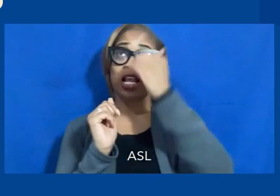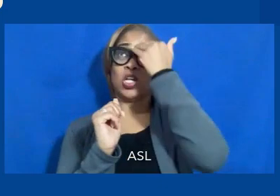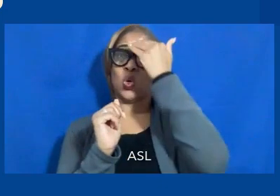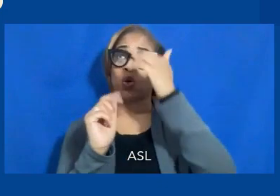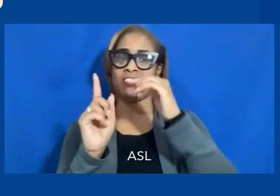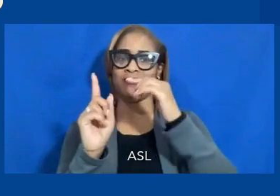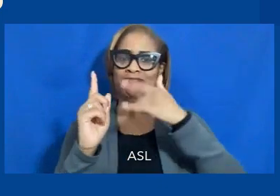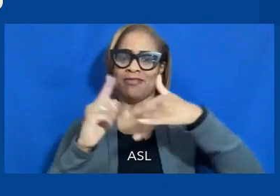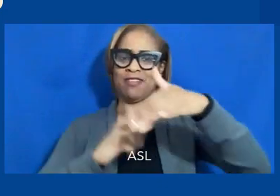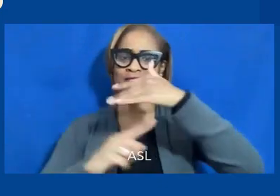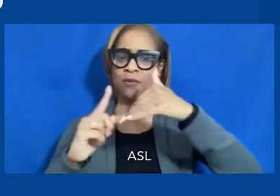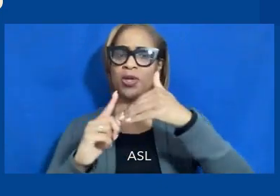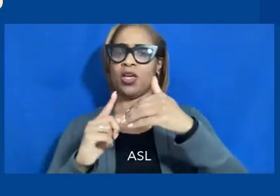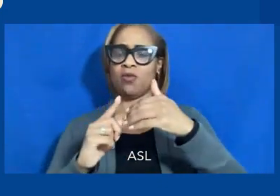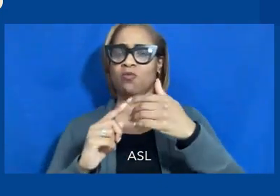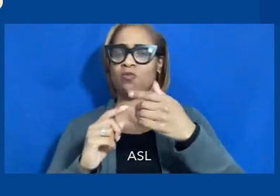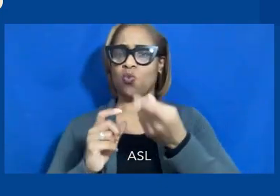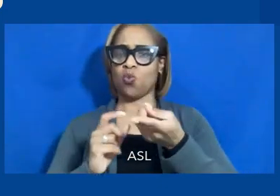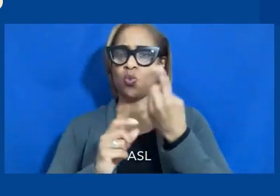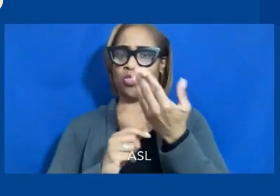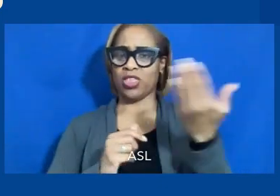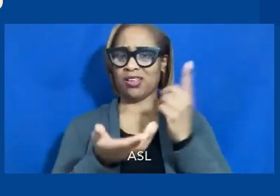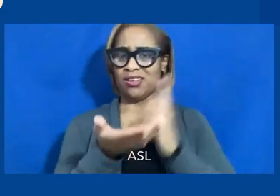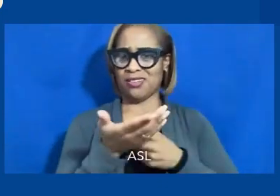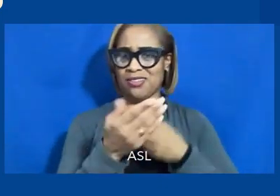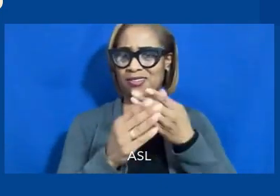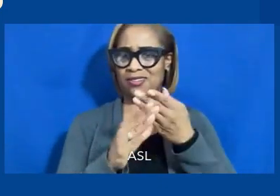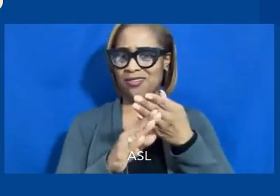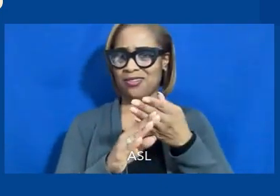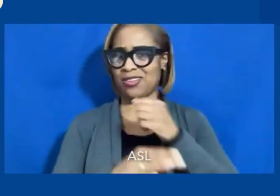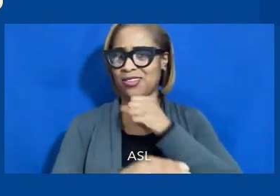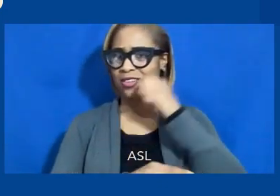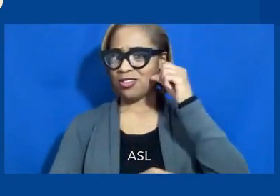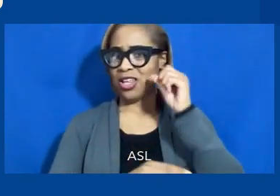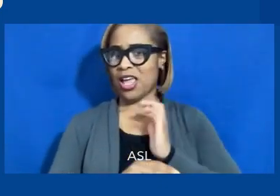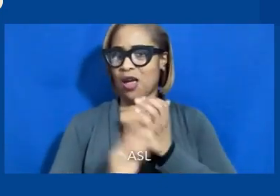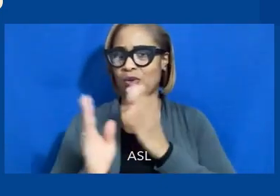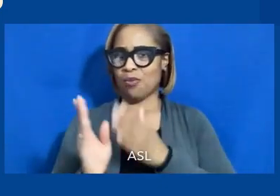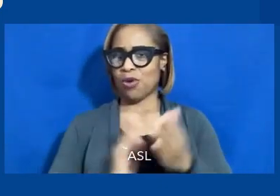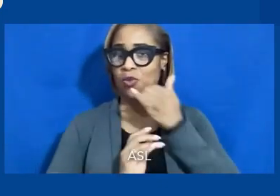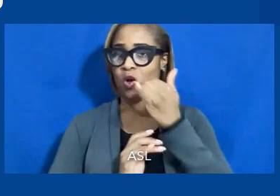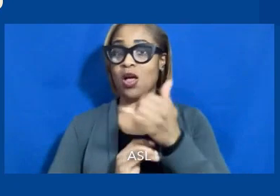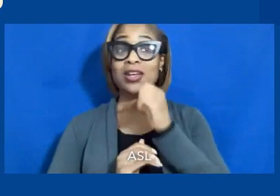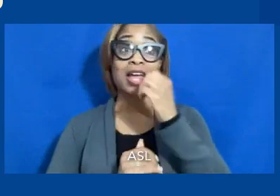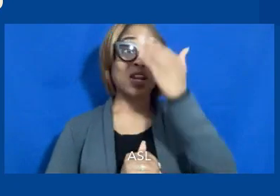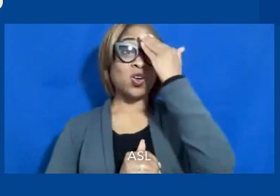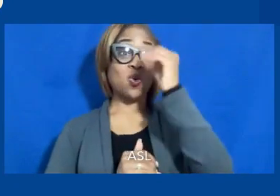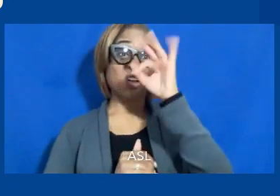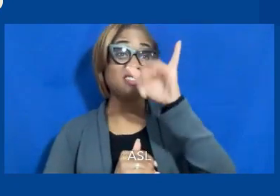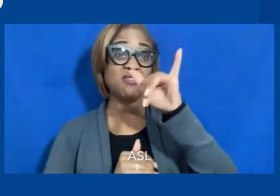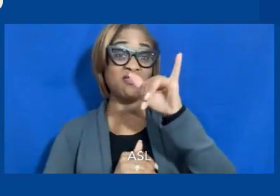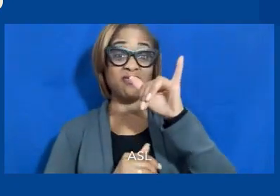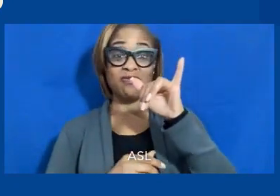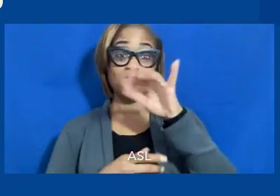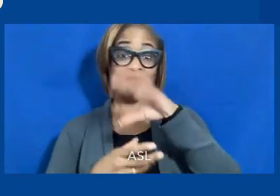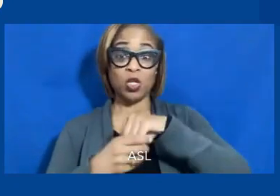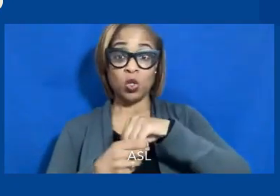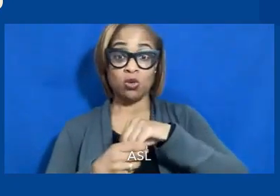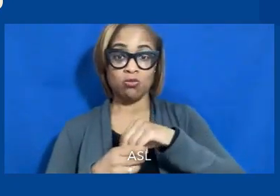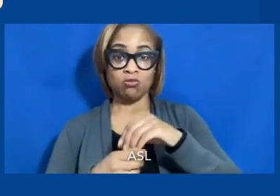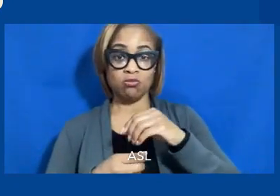we discussed yesterday on our prep call was not knowing if the ecosystem includes you going out on your